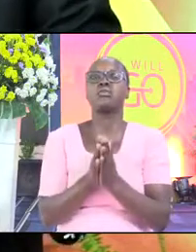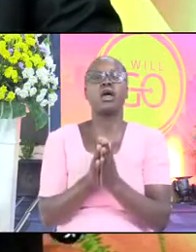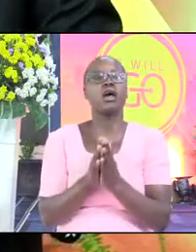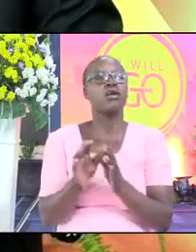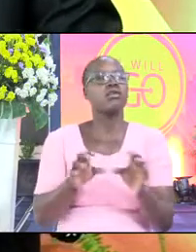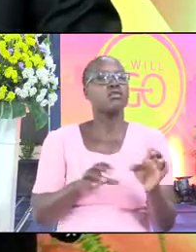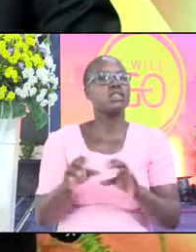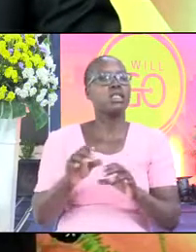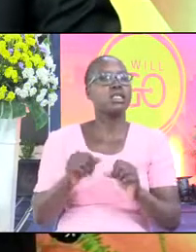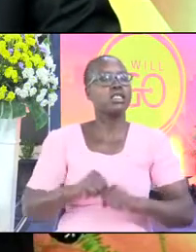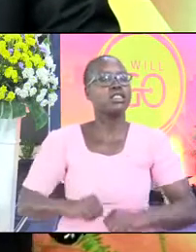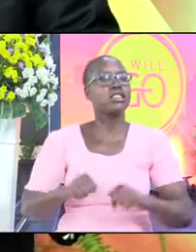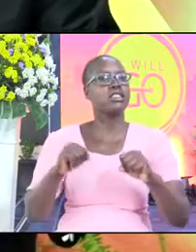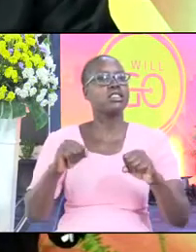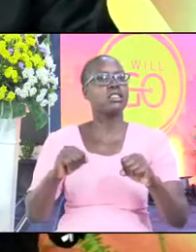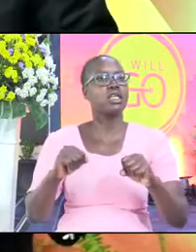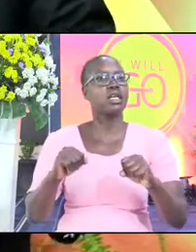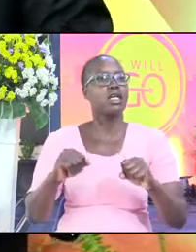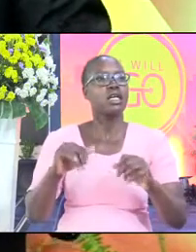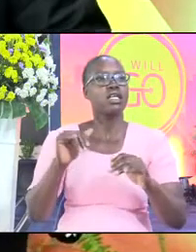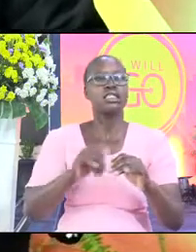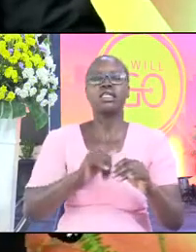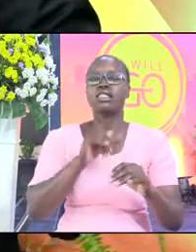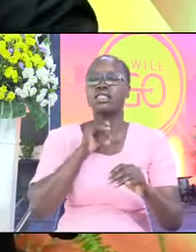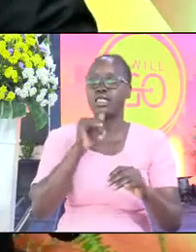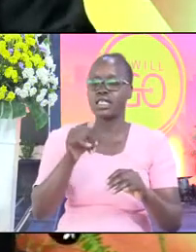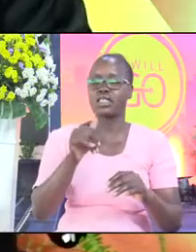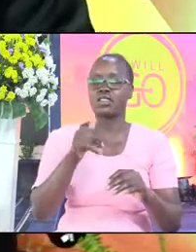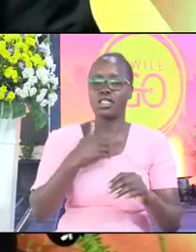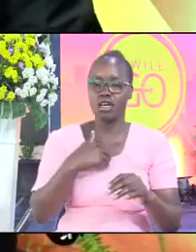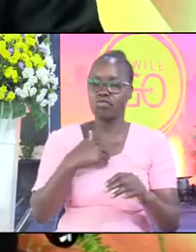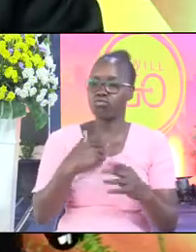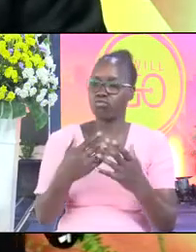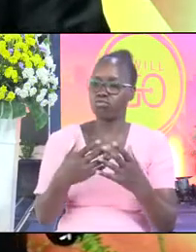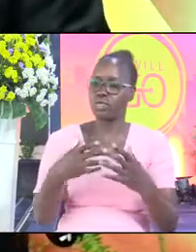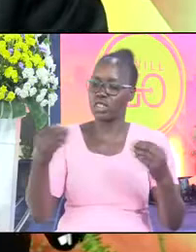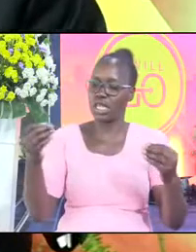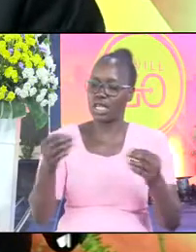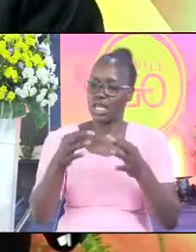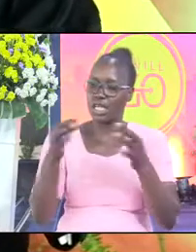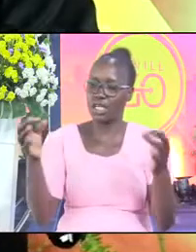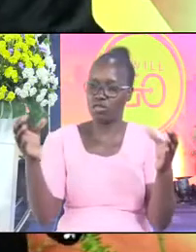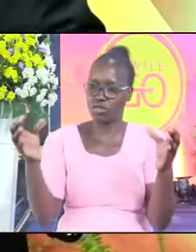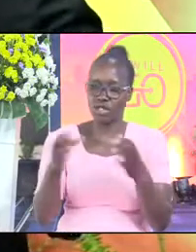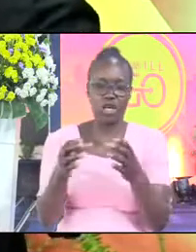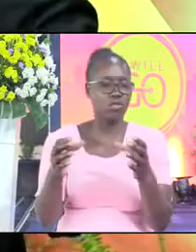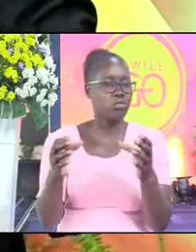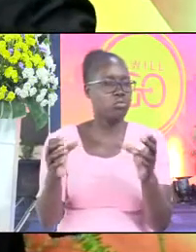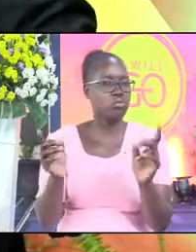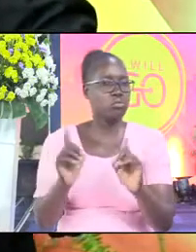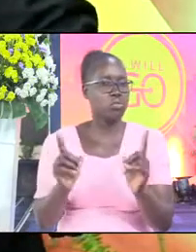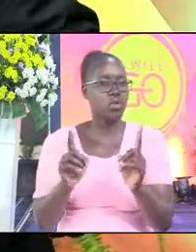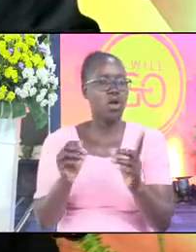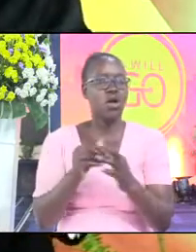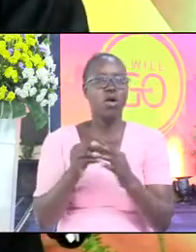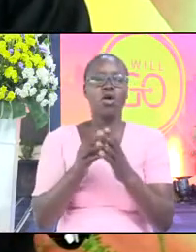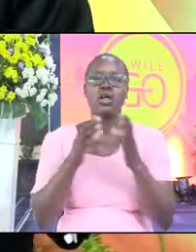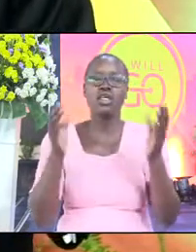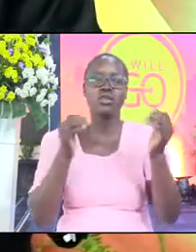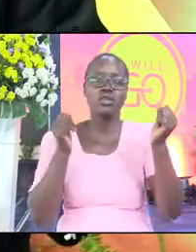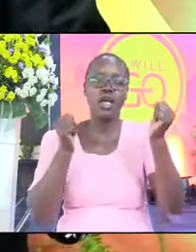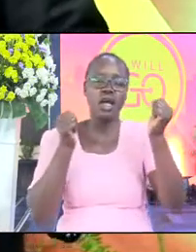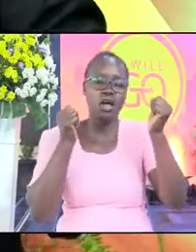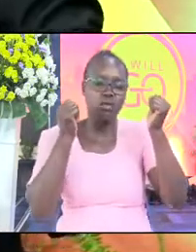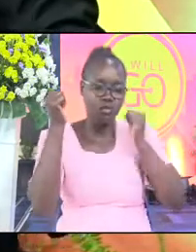chair, that it doesn't have to take a large crowd or a huge